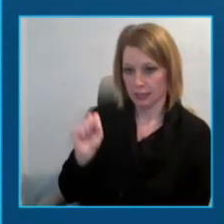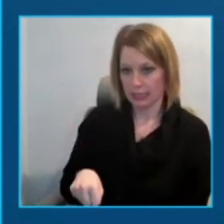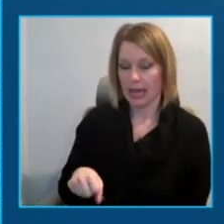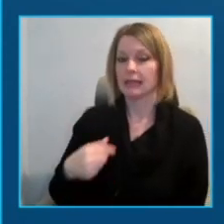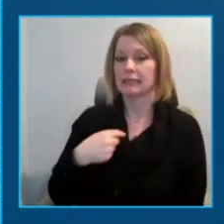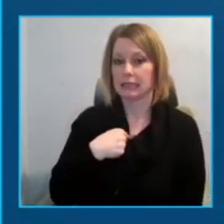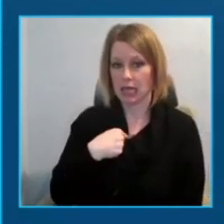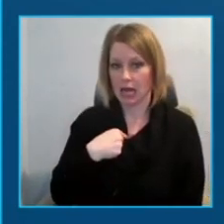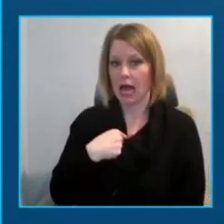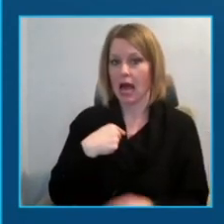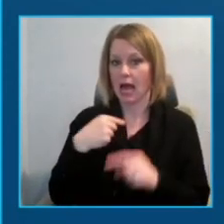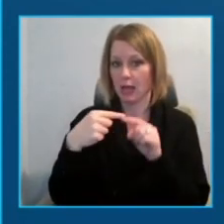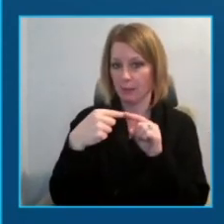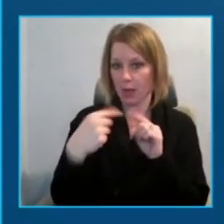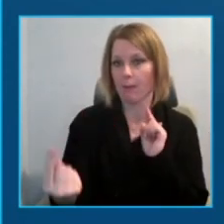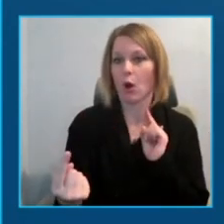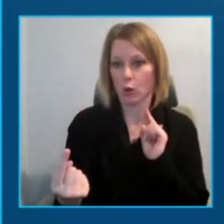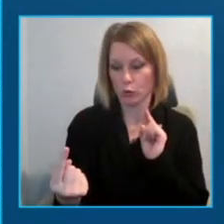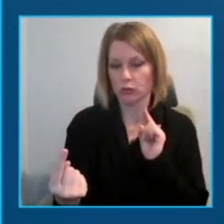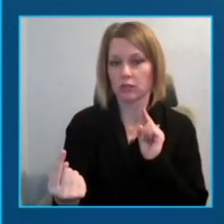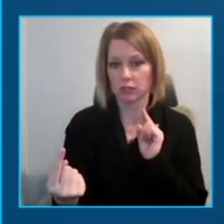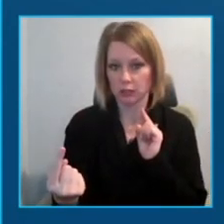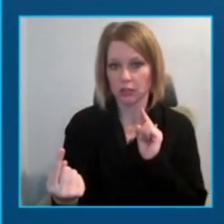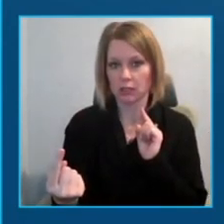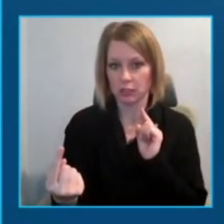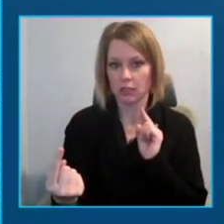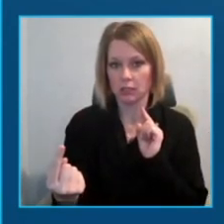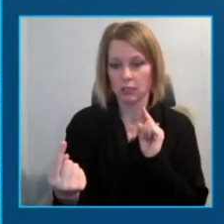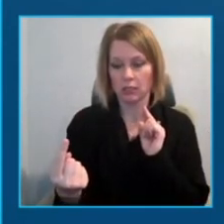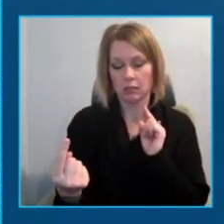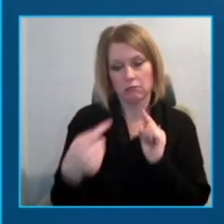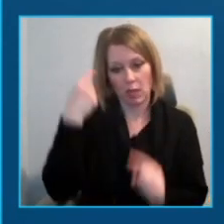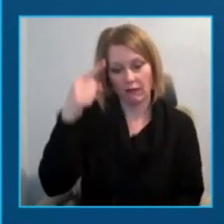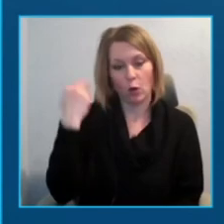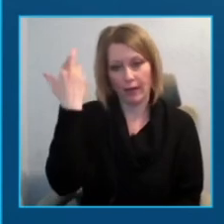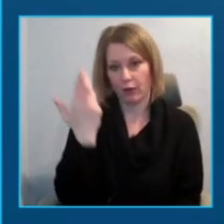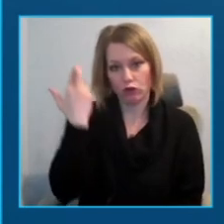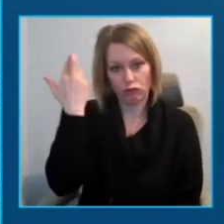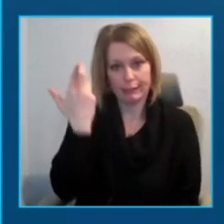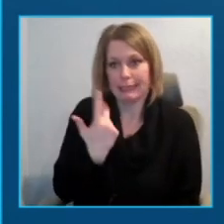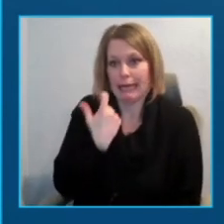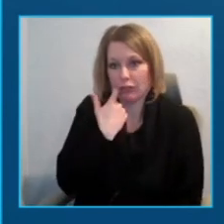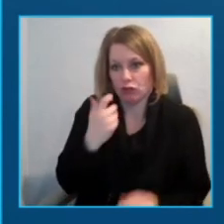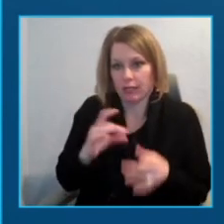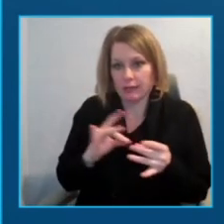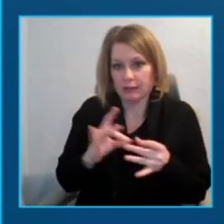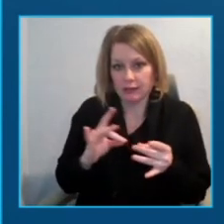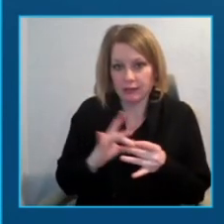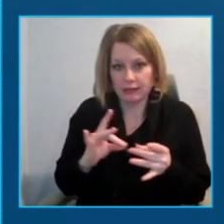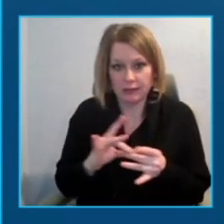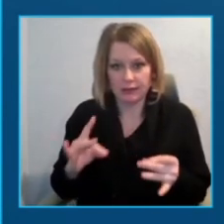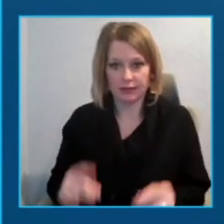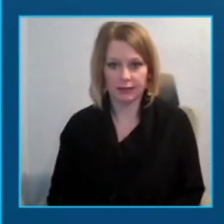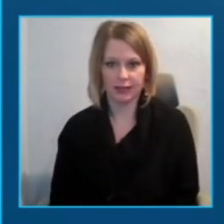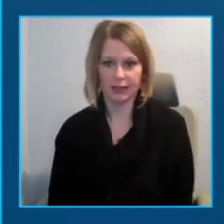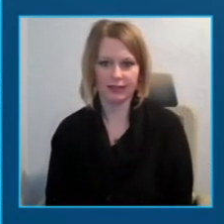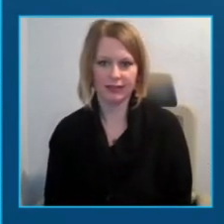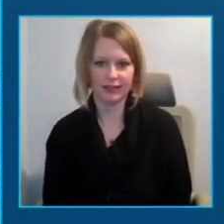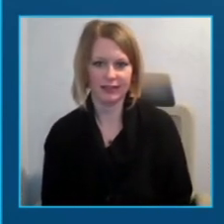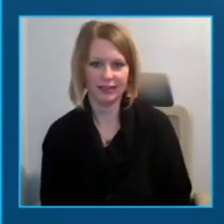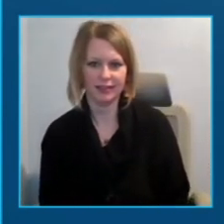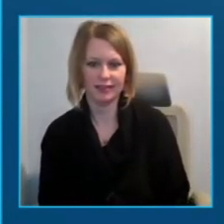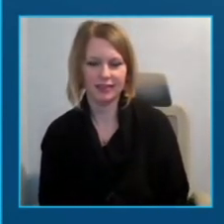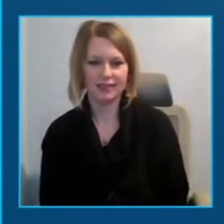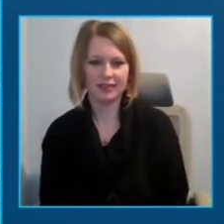I'm opposed to the motion because for the reason that I just stated. I understand, but that wasn't the question. For the vote. What? For the